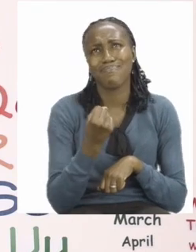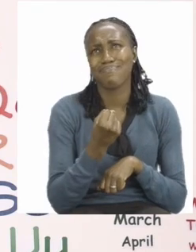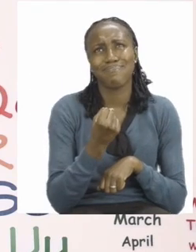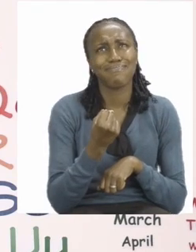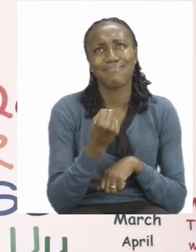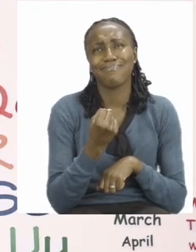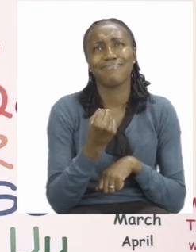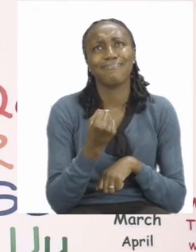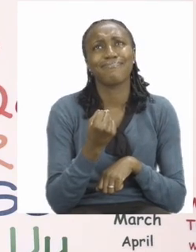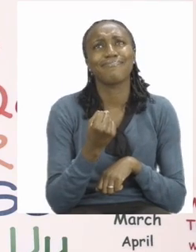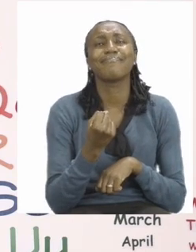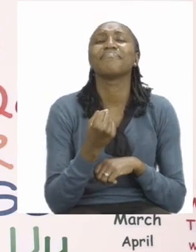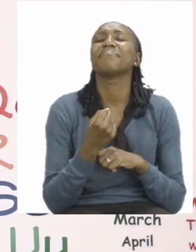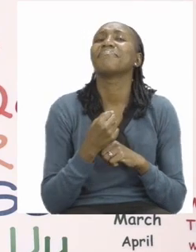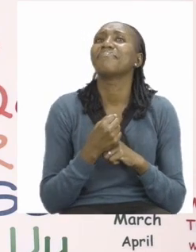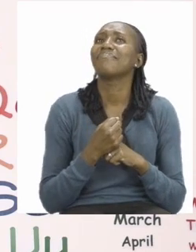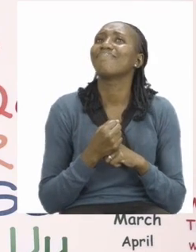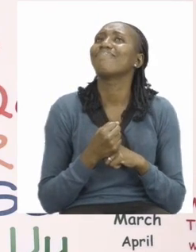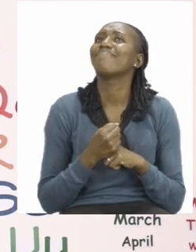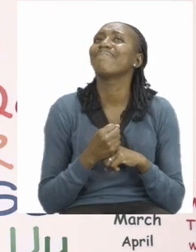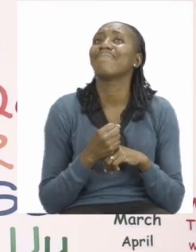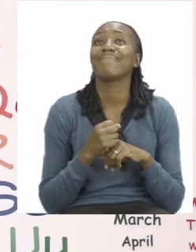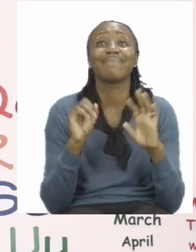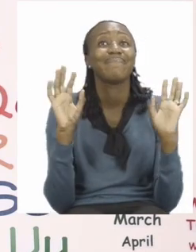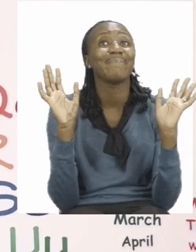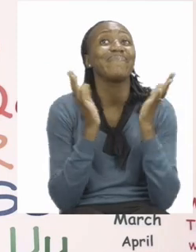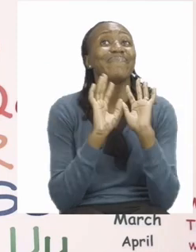for joining us today and